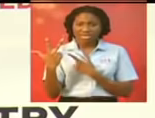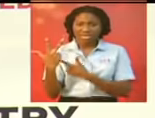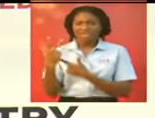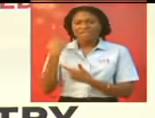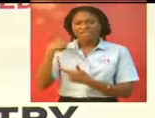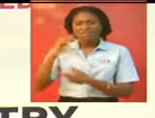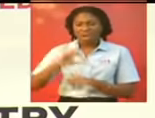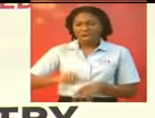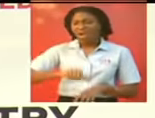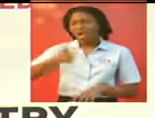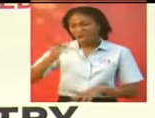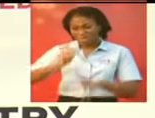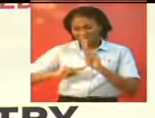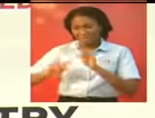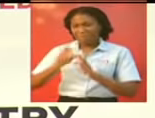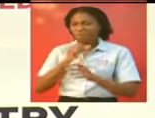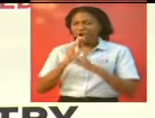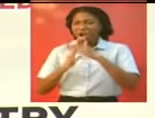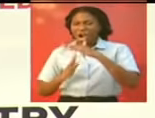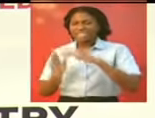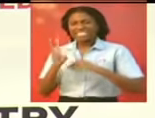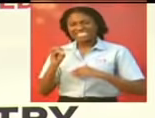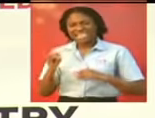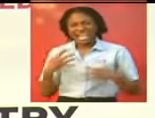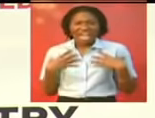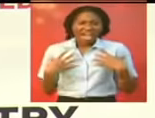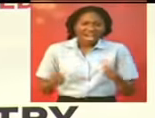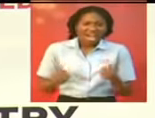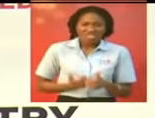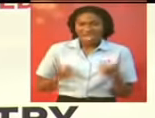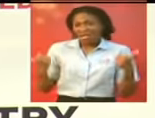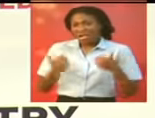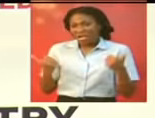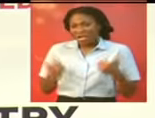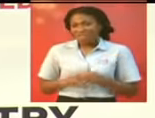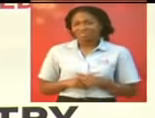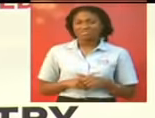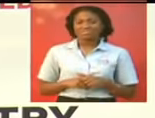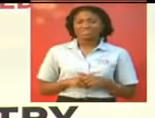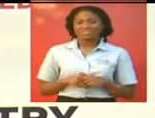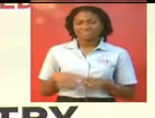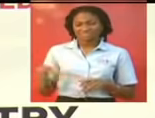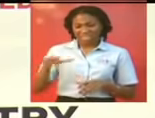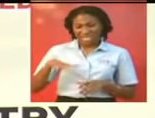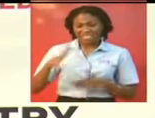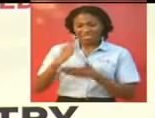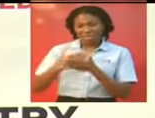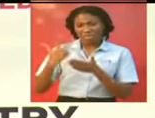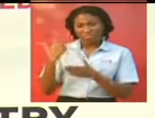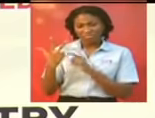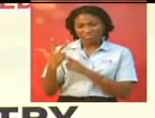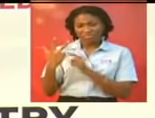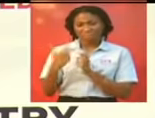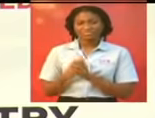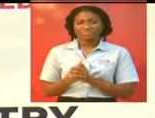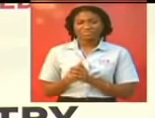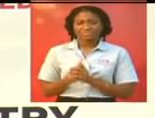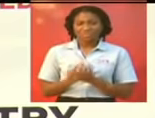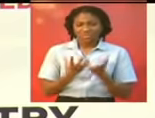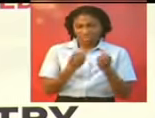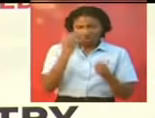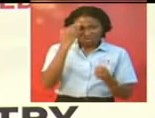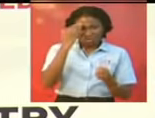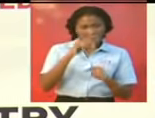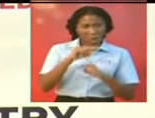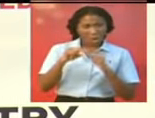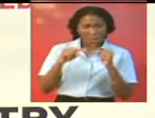population, people under 60, those without comorbidities of any type. So general population. You're asking when can the general